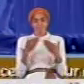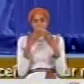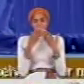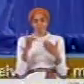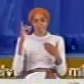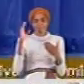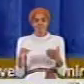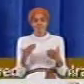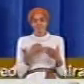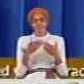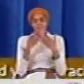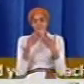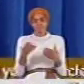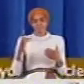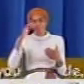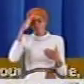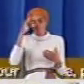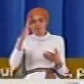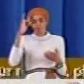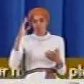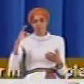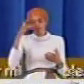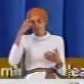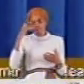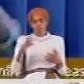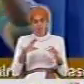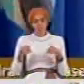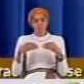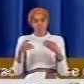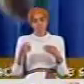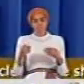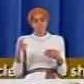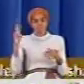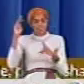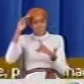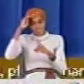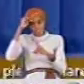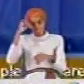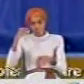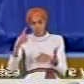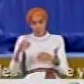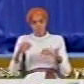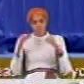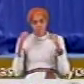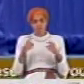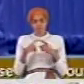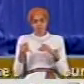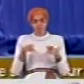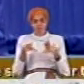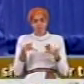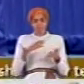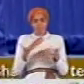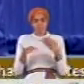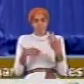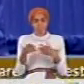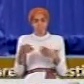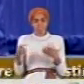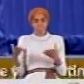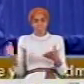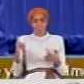thank God for giving me the strength for doing all these things that I have not done